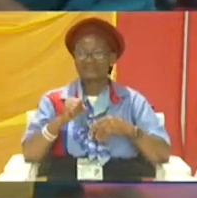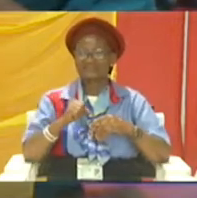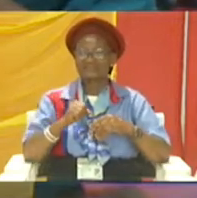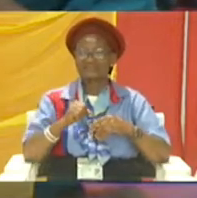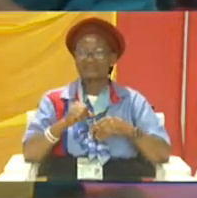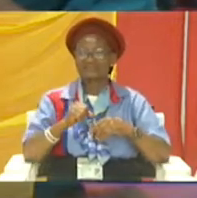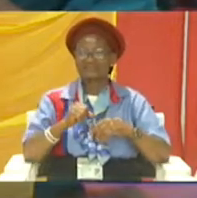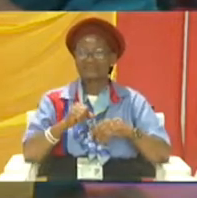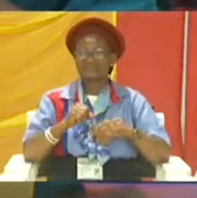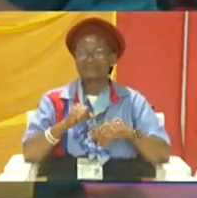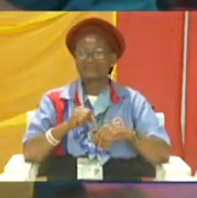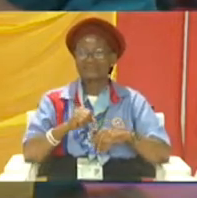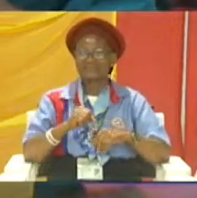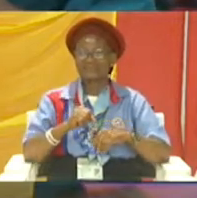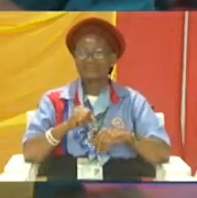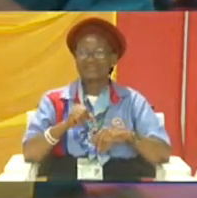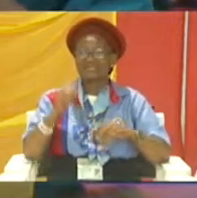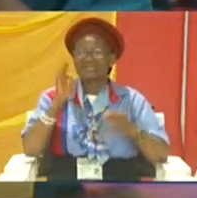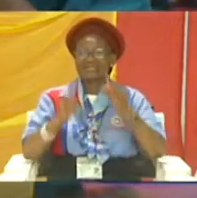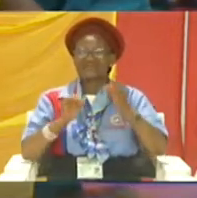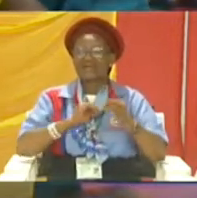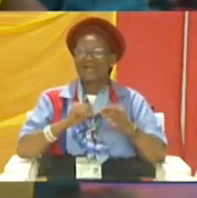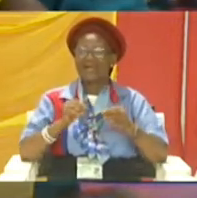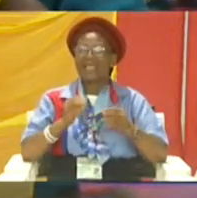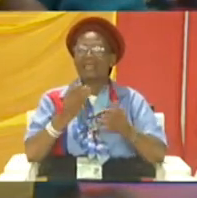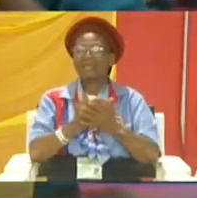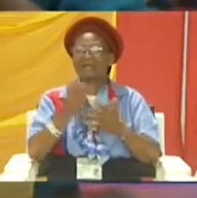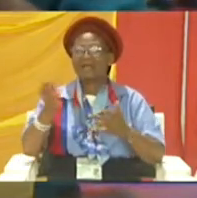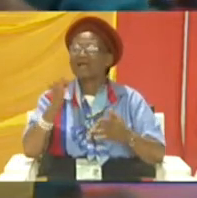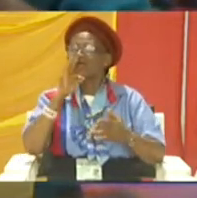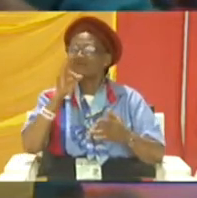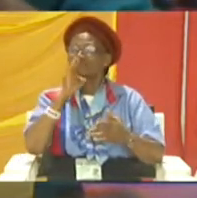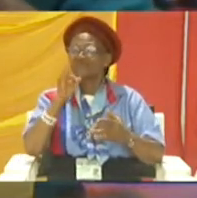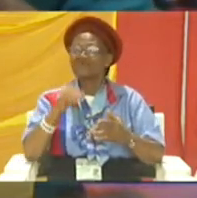If I buy food with this money,